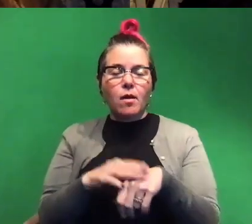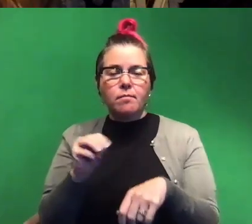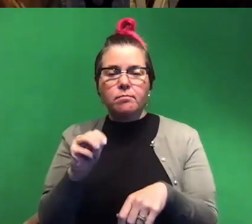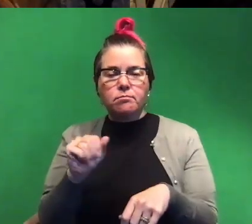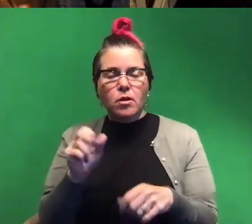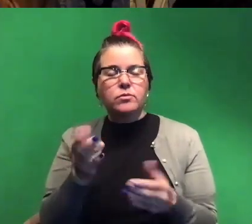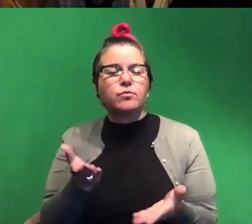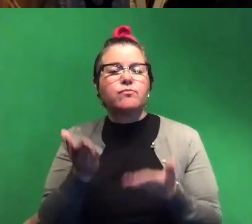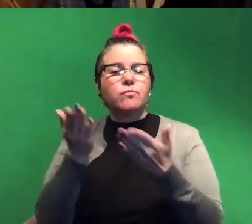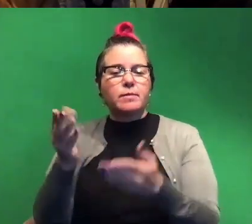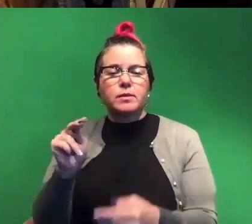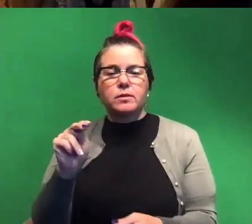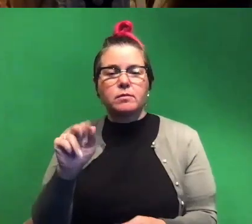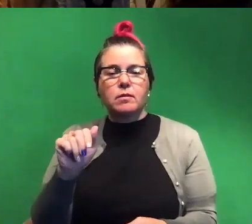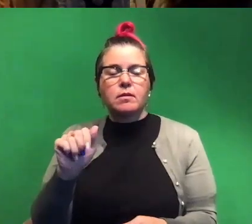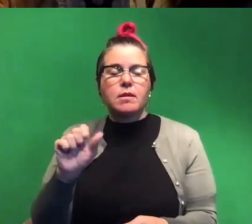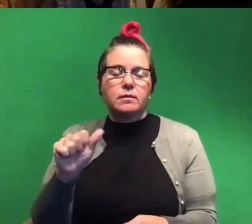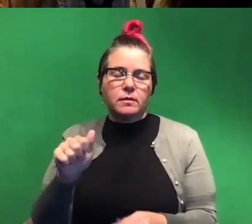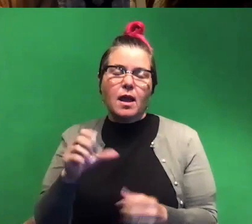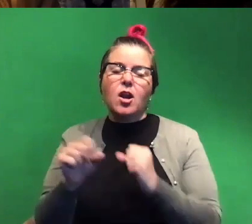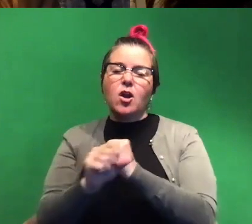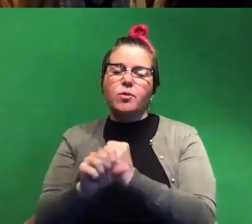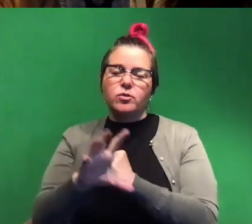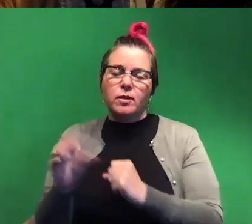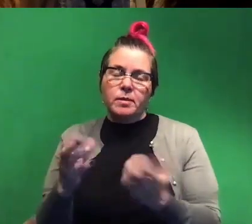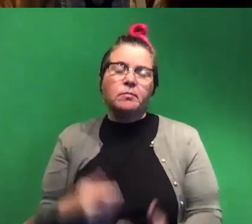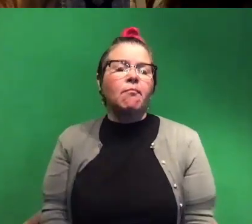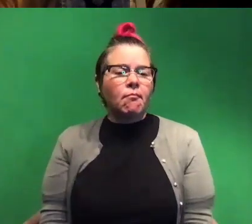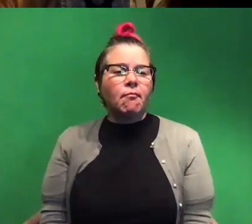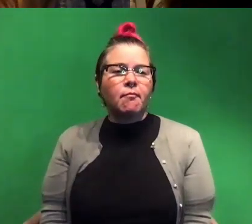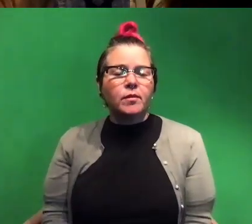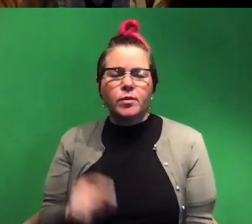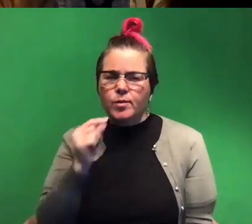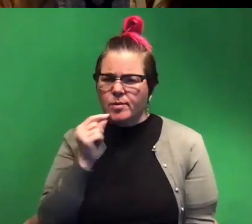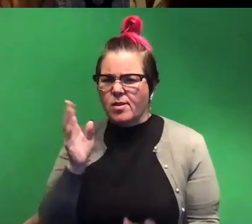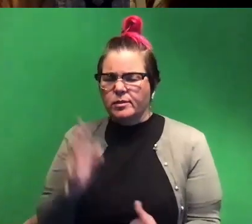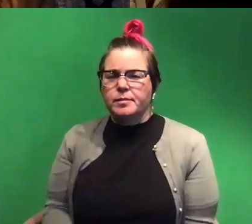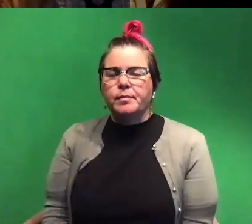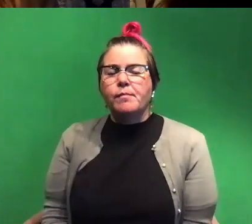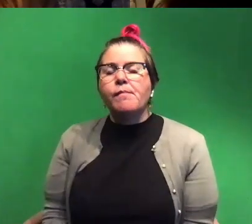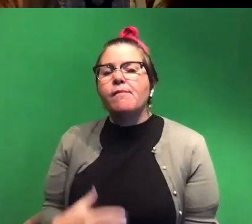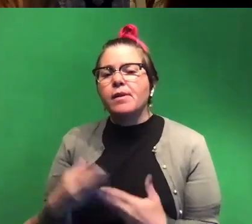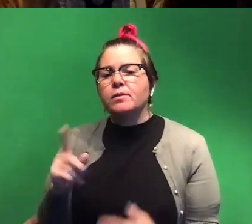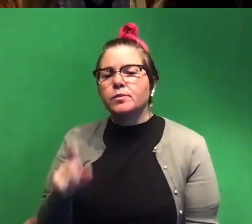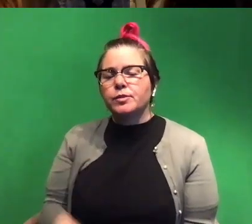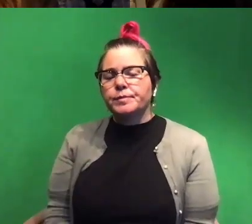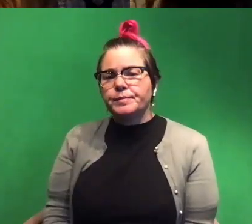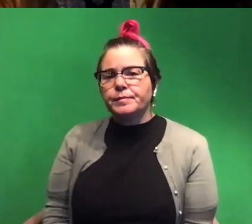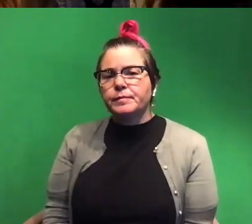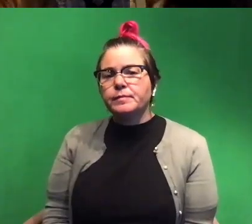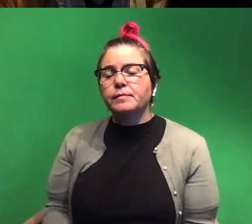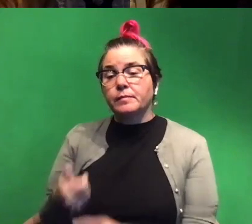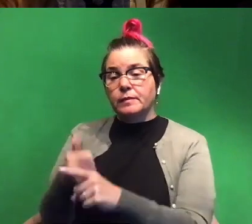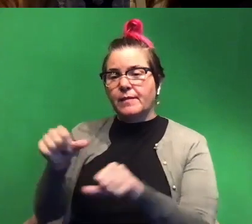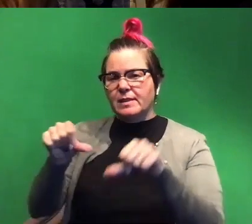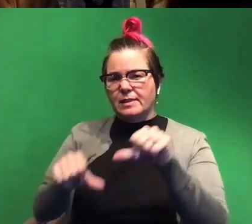to NASA and commercial companies. Very cool. That's awesome. So the next question is, as scientists, what do you do in your